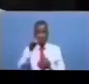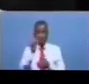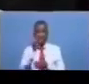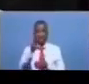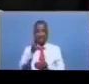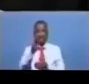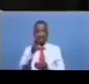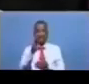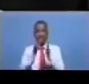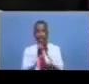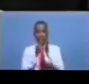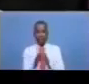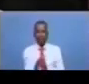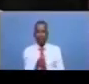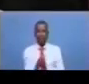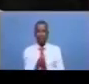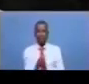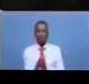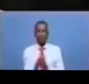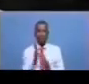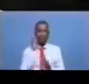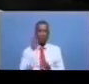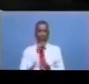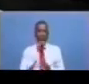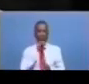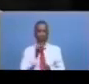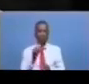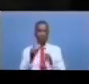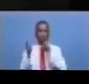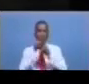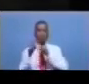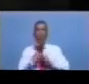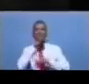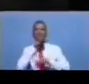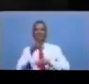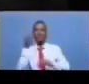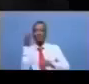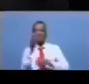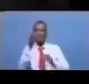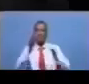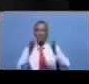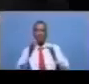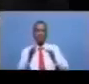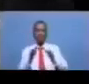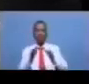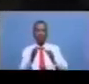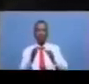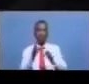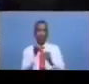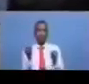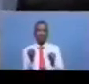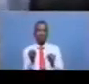senior member of the bar. He will not deliberately disparage the court or seek to scandalize the court in any